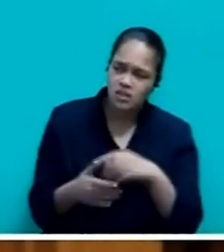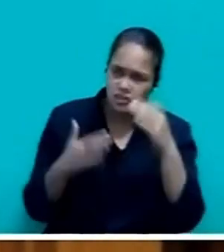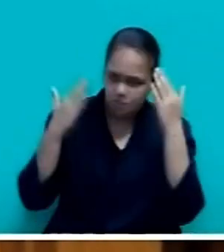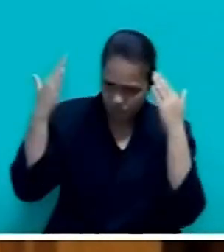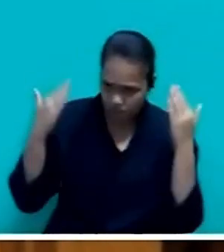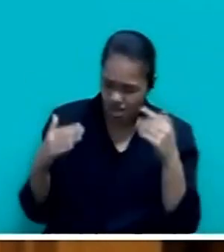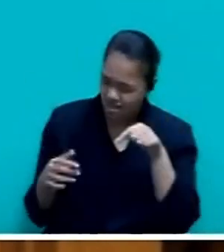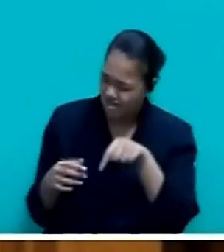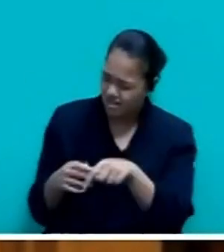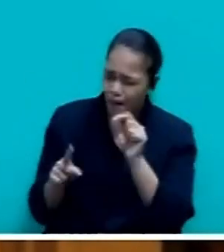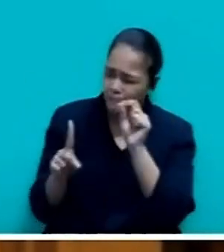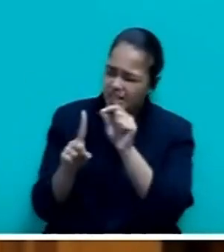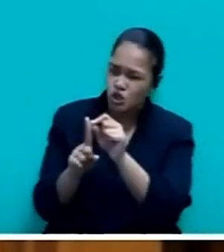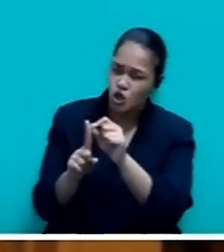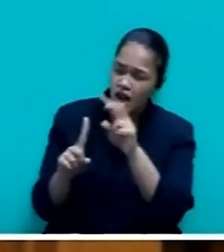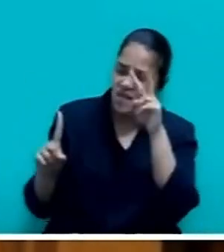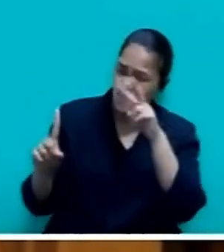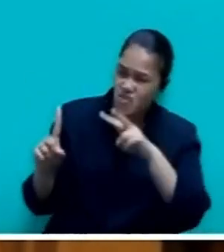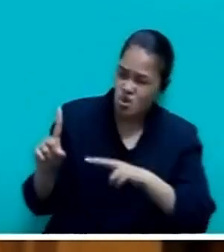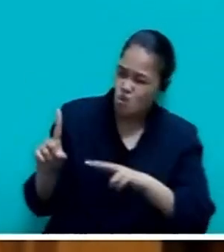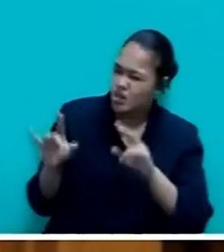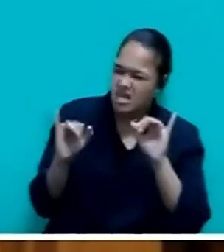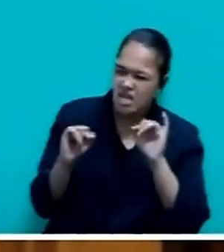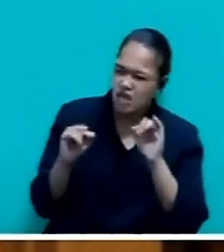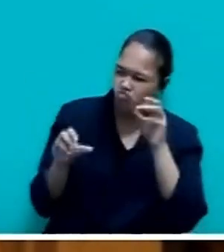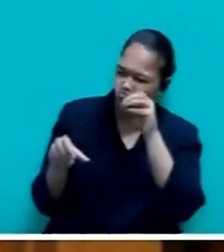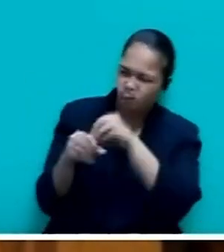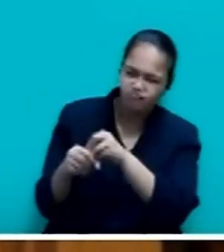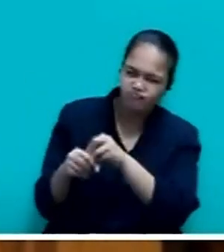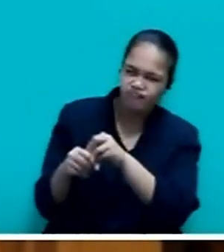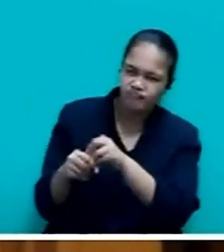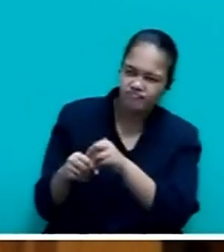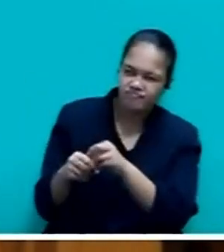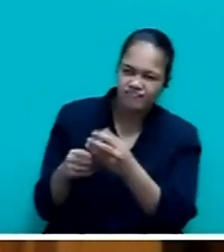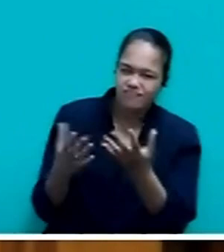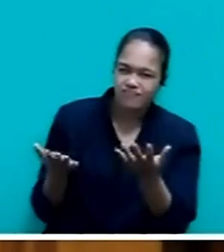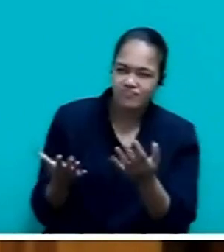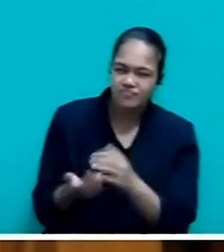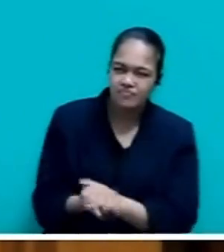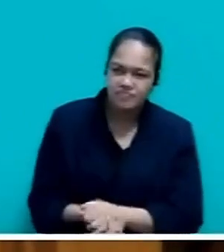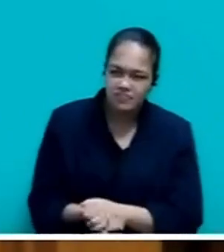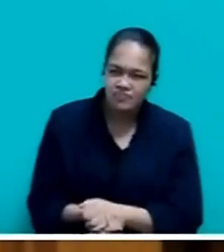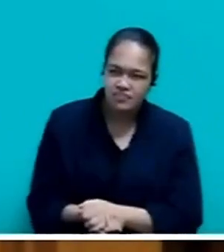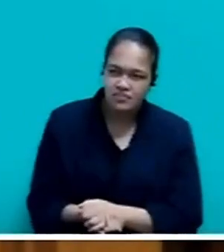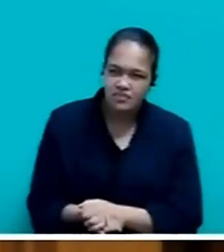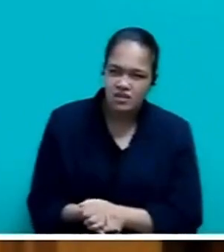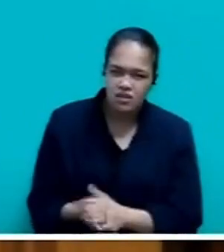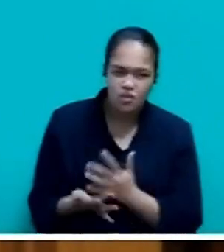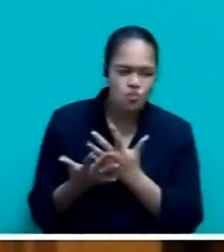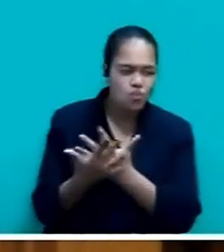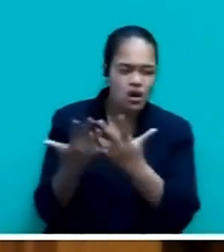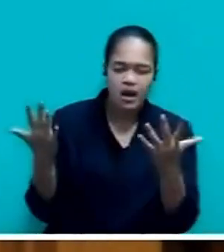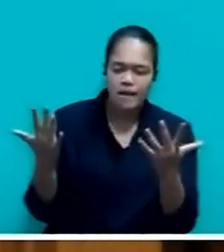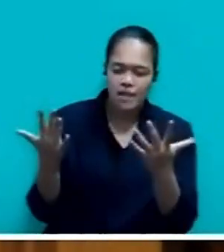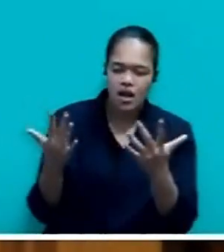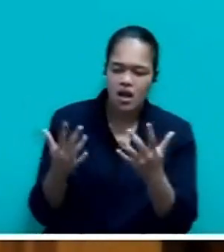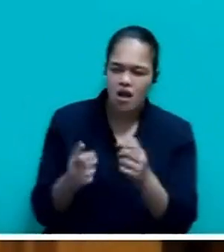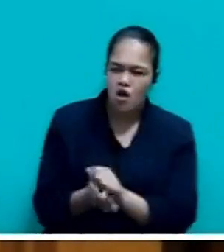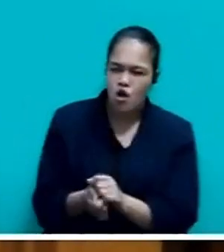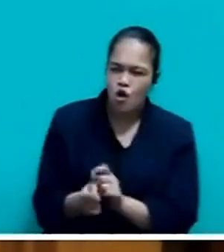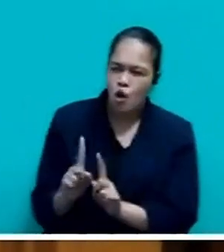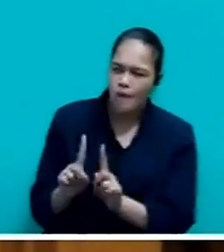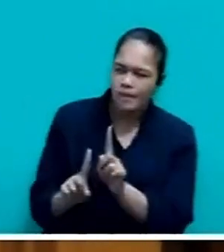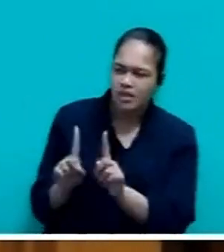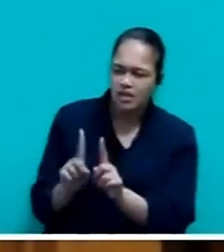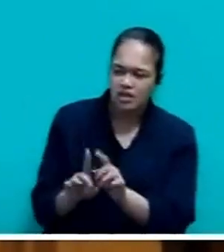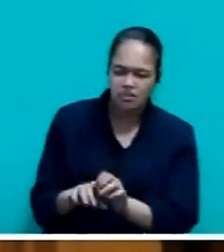bill and the issue within it has had quite a number of opinions on it across the